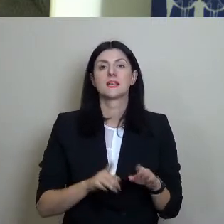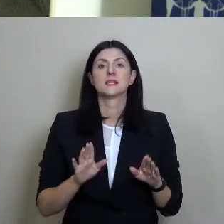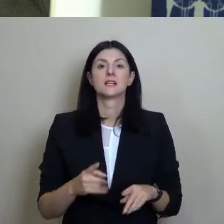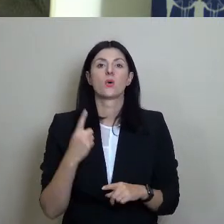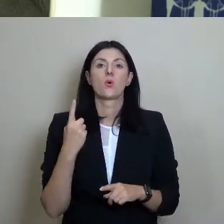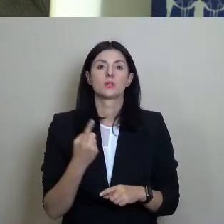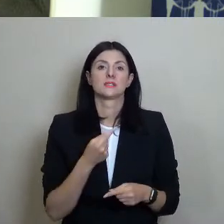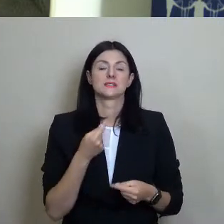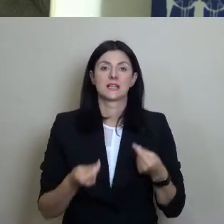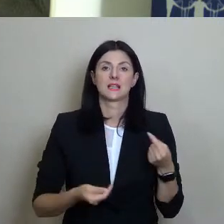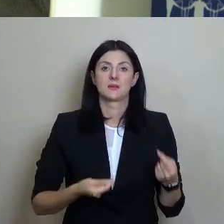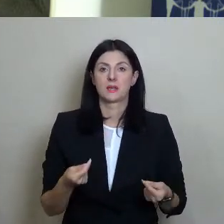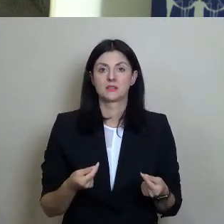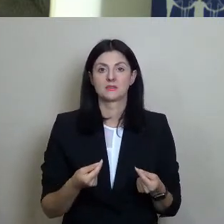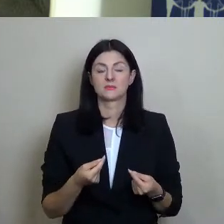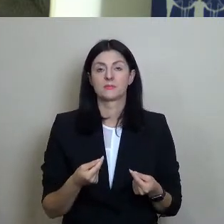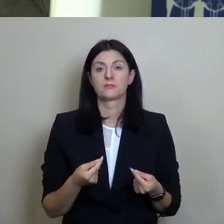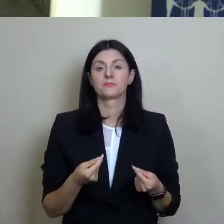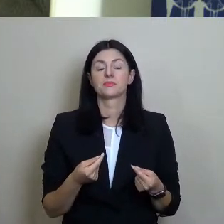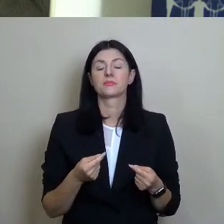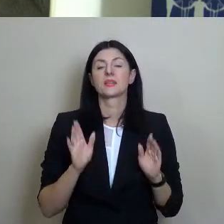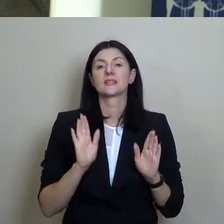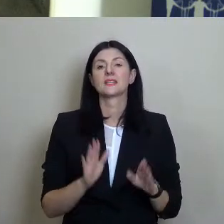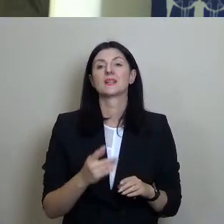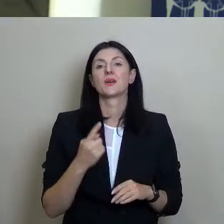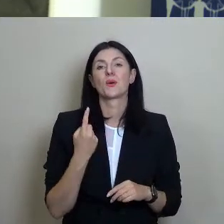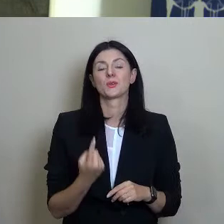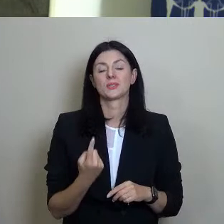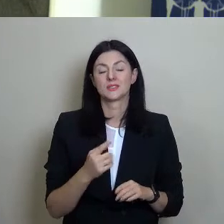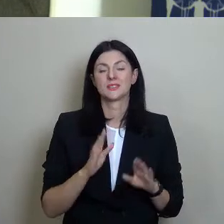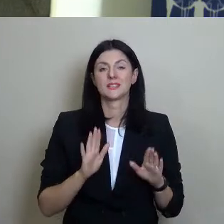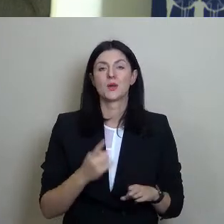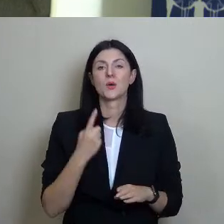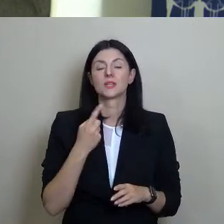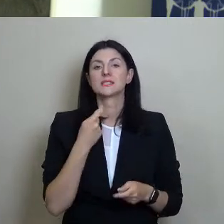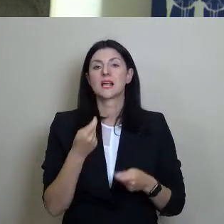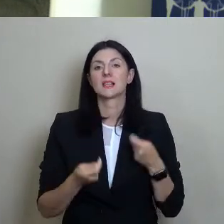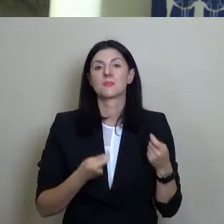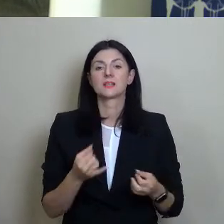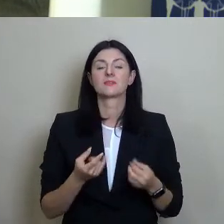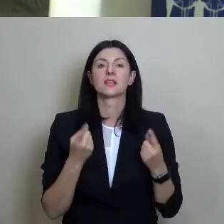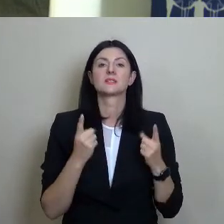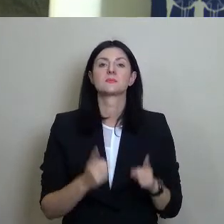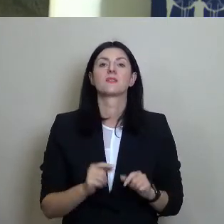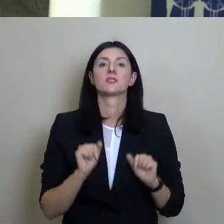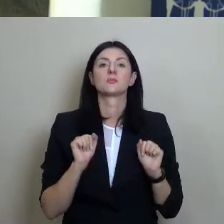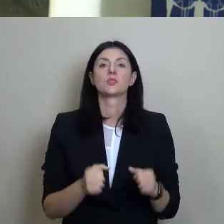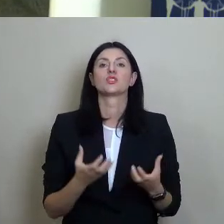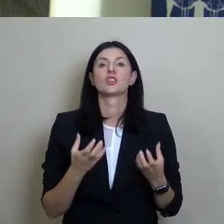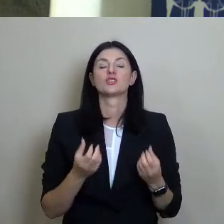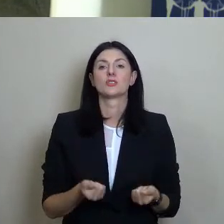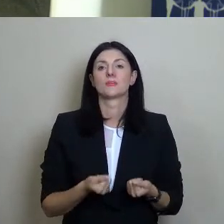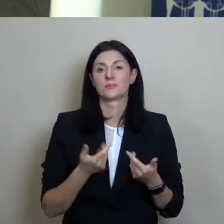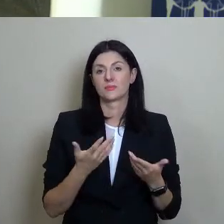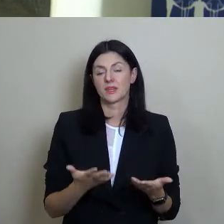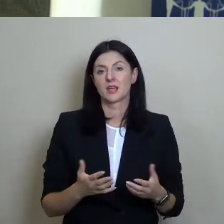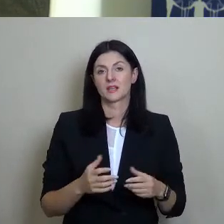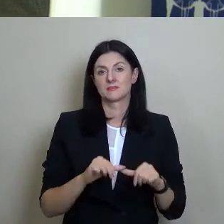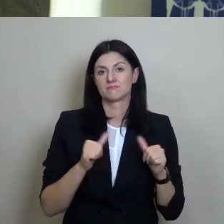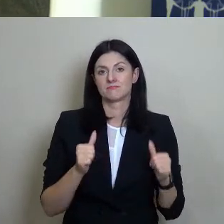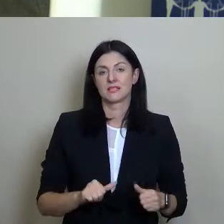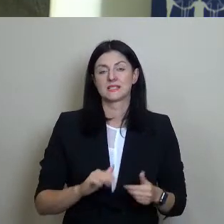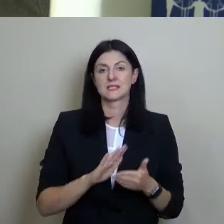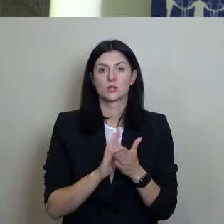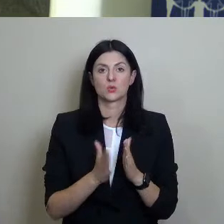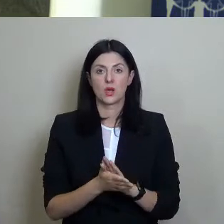party. But if the party is not abused, I wouldn't give this forecast, yeah. Well, actually, we can model a